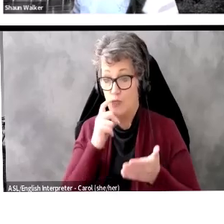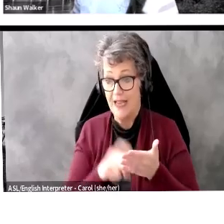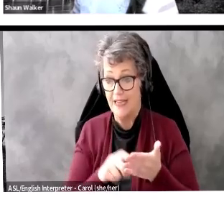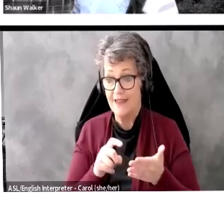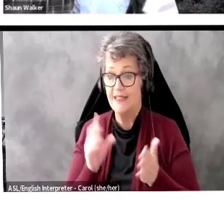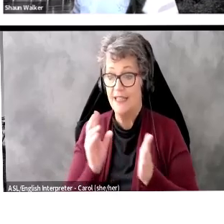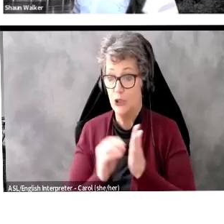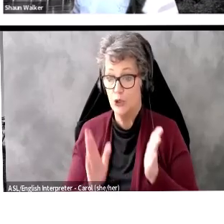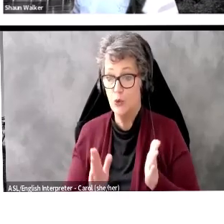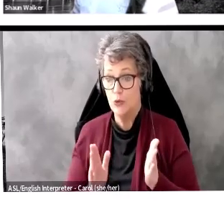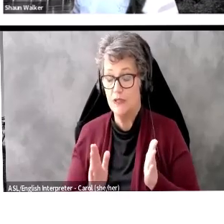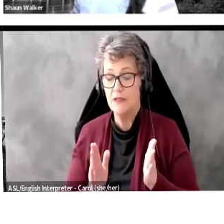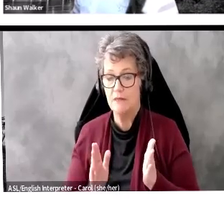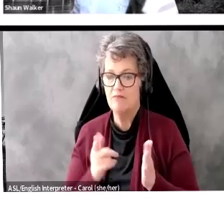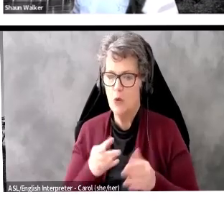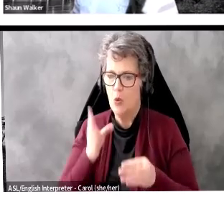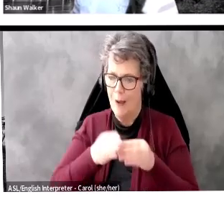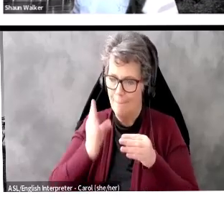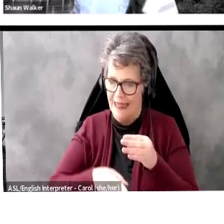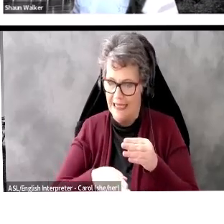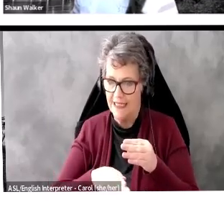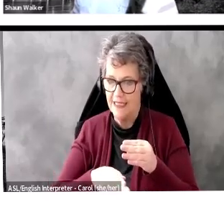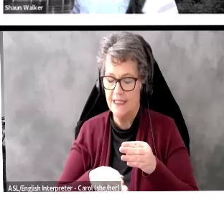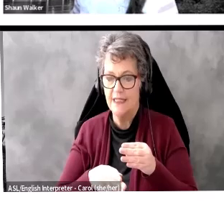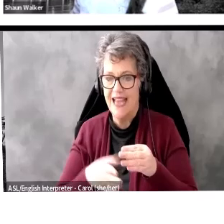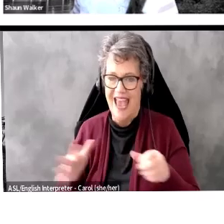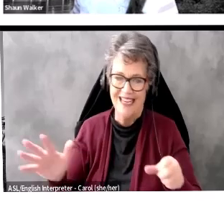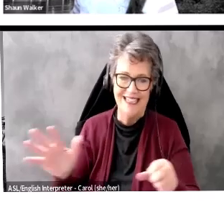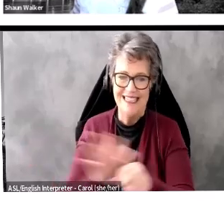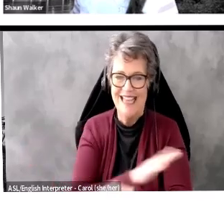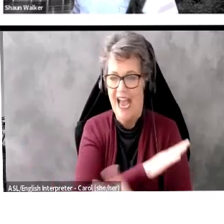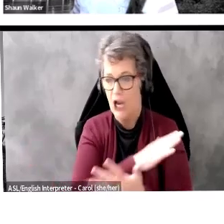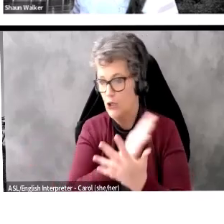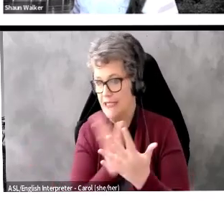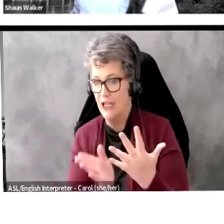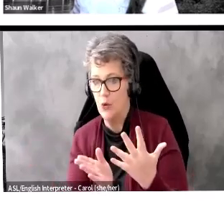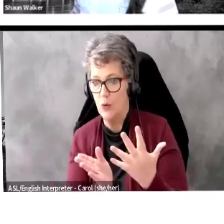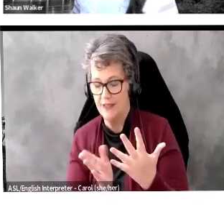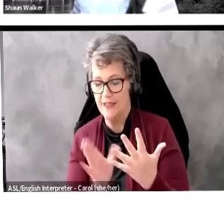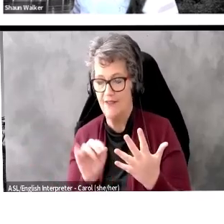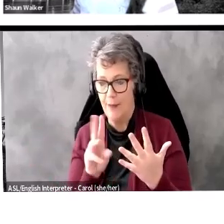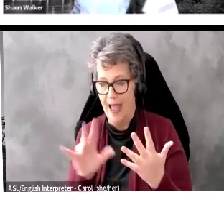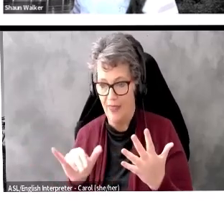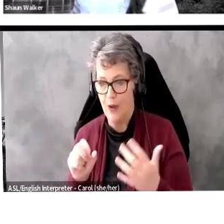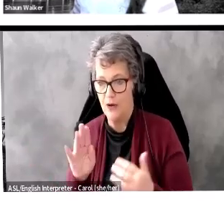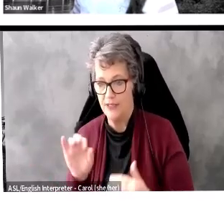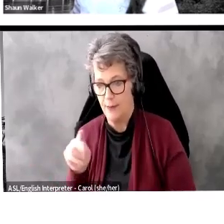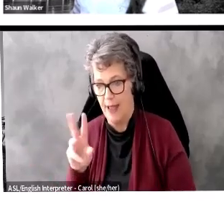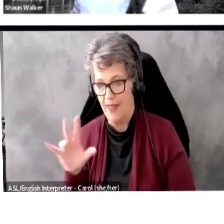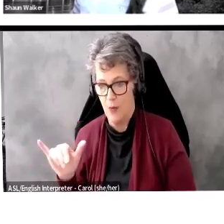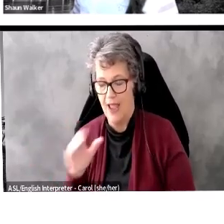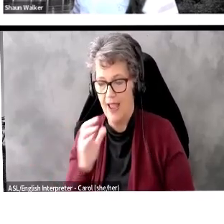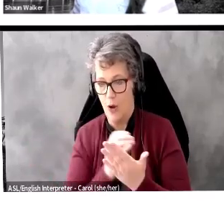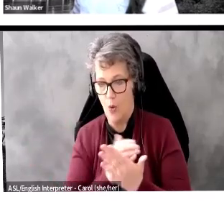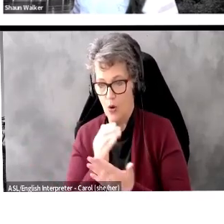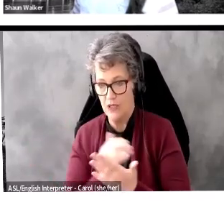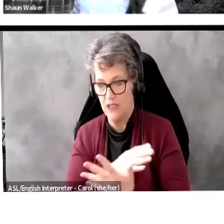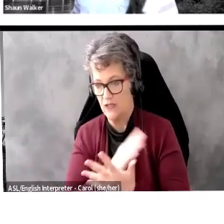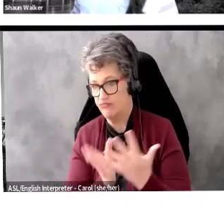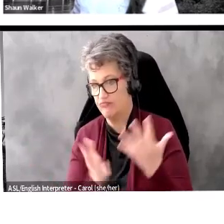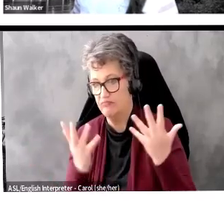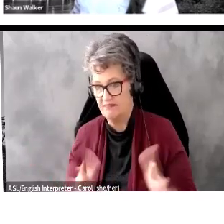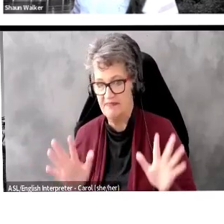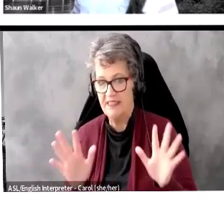recognizing students who complete an entire sequence of a pathway or sub-pathway and courses